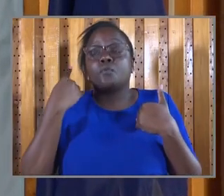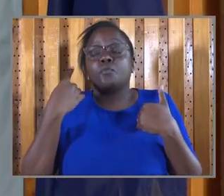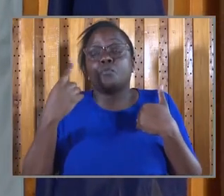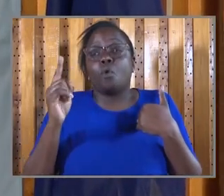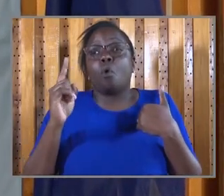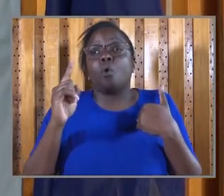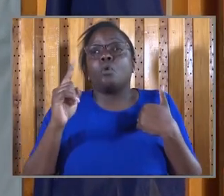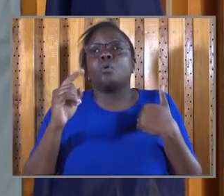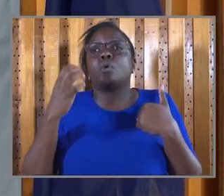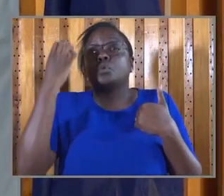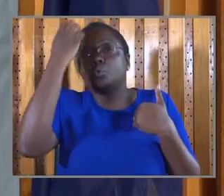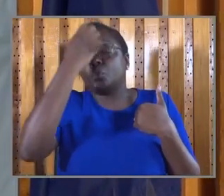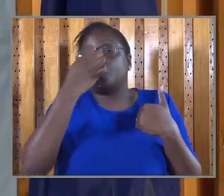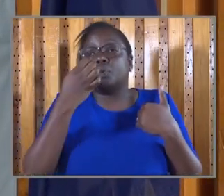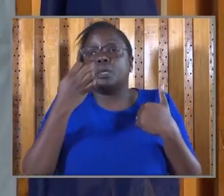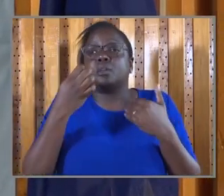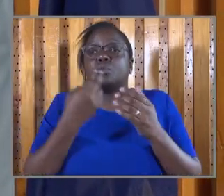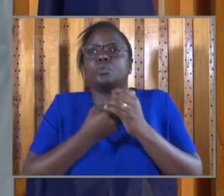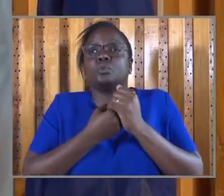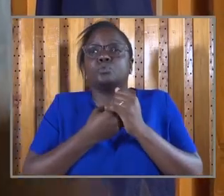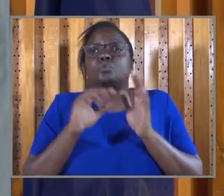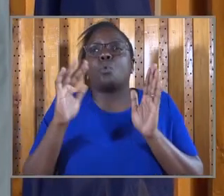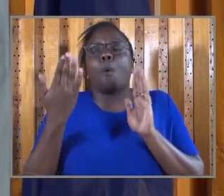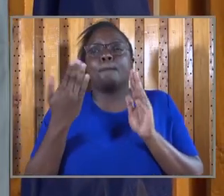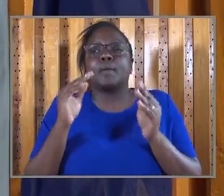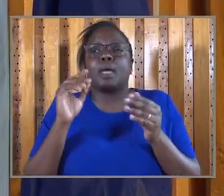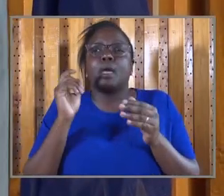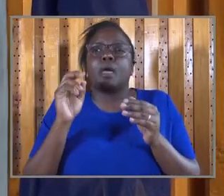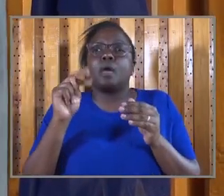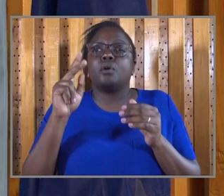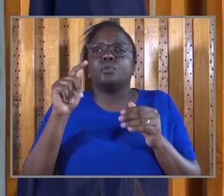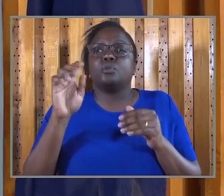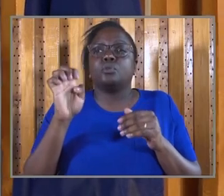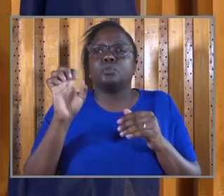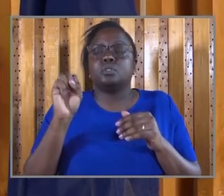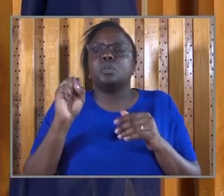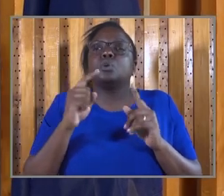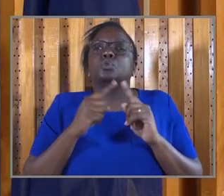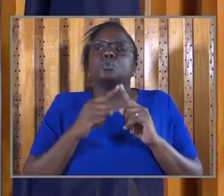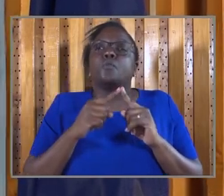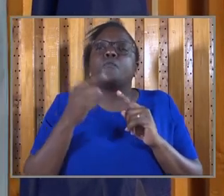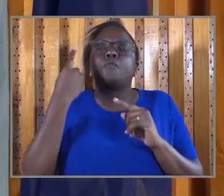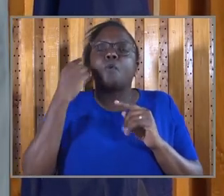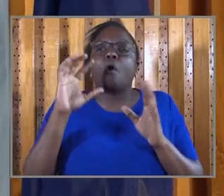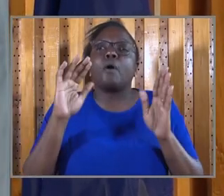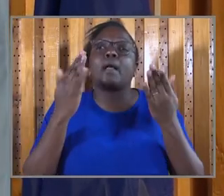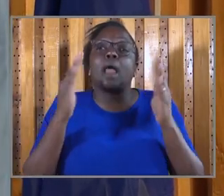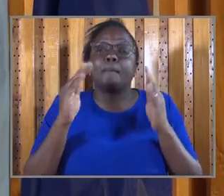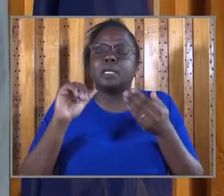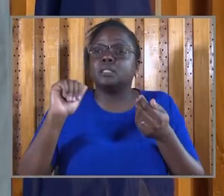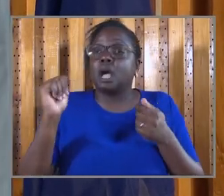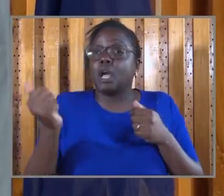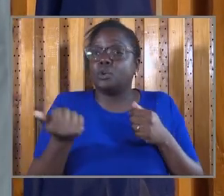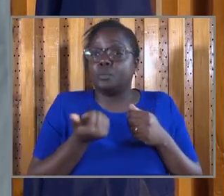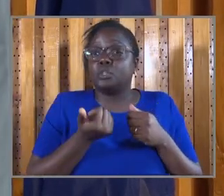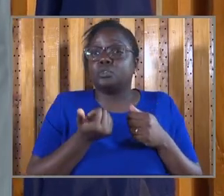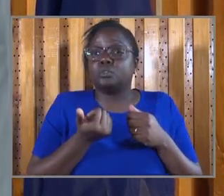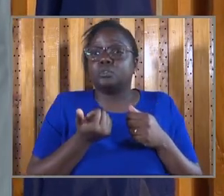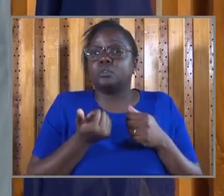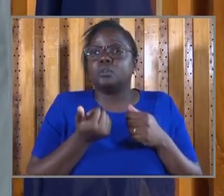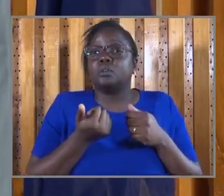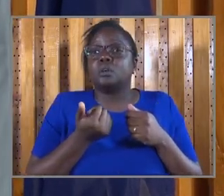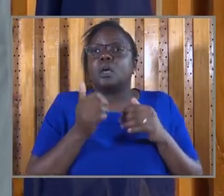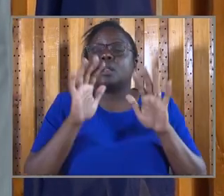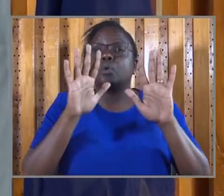Union, to compare notes on climate adaptation. And I was yesterday, I was at ICPAC, and I was